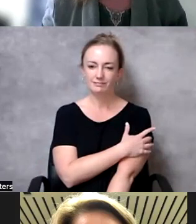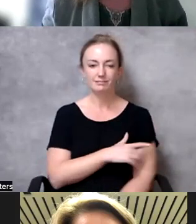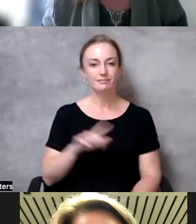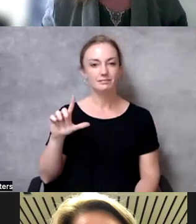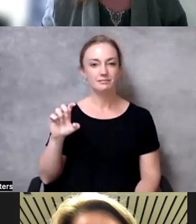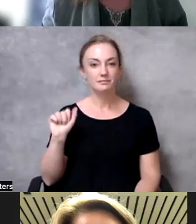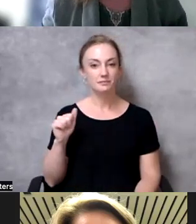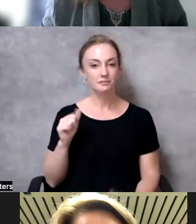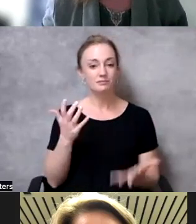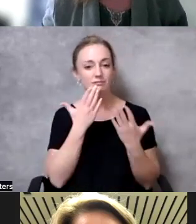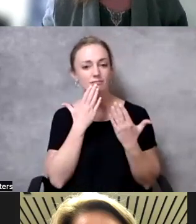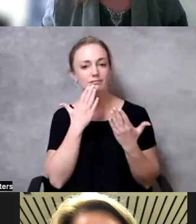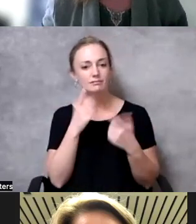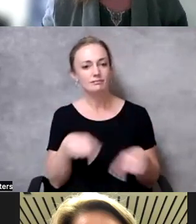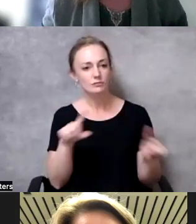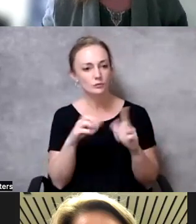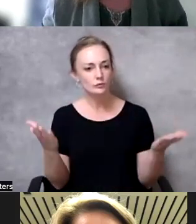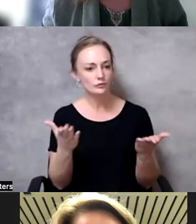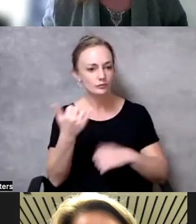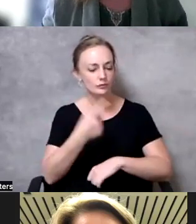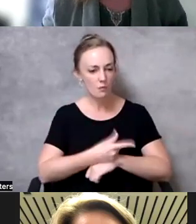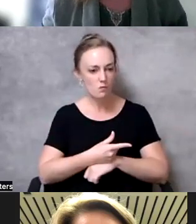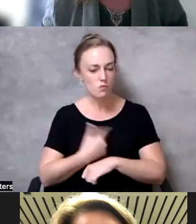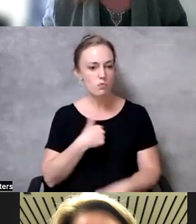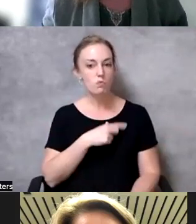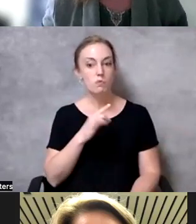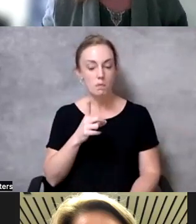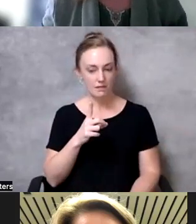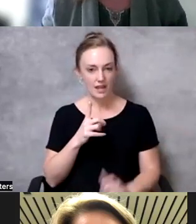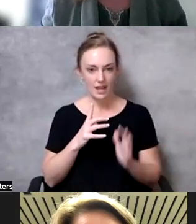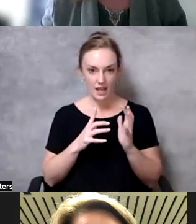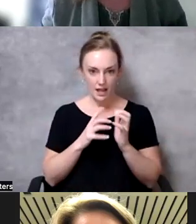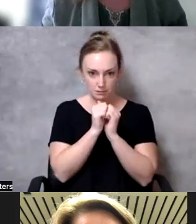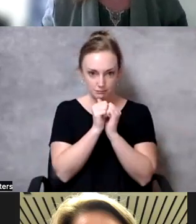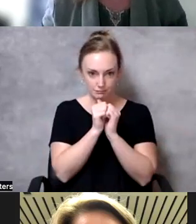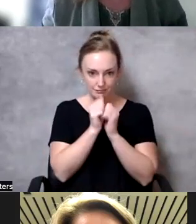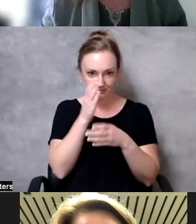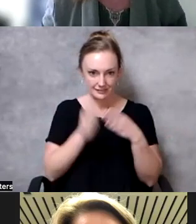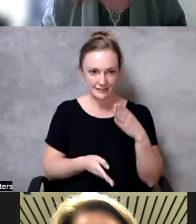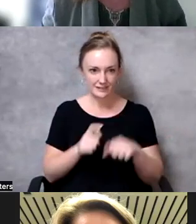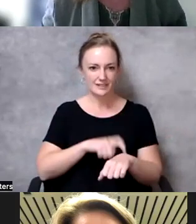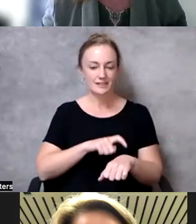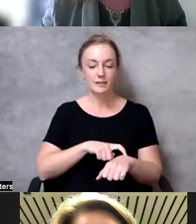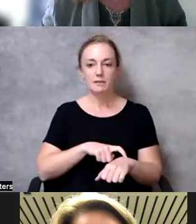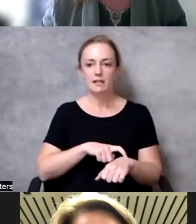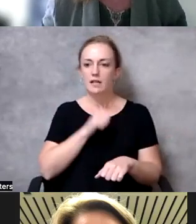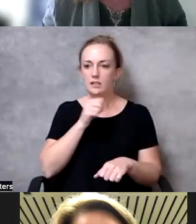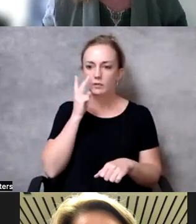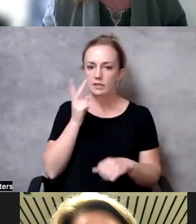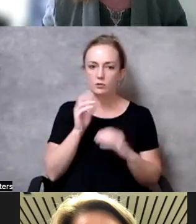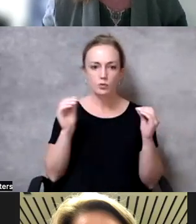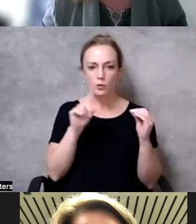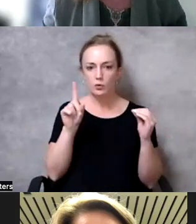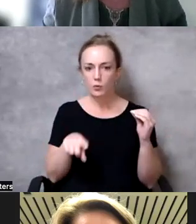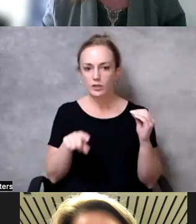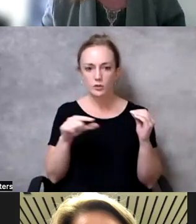I just want to say thank you to all of you for being here today. We did meet up right at the end of time. I don't see any questions in